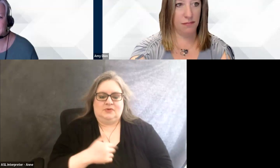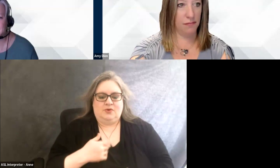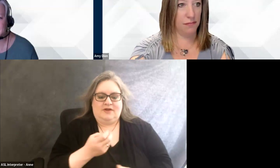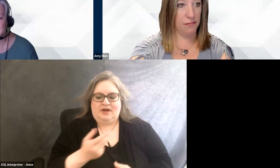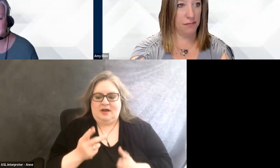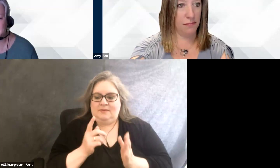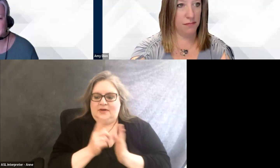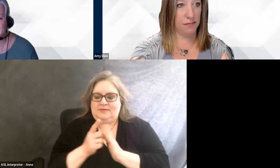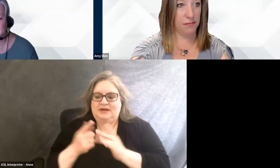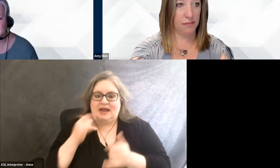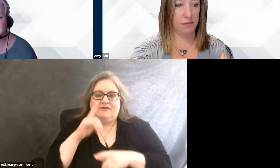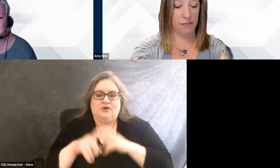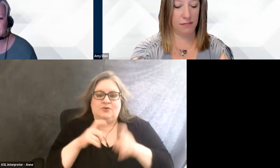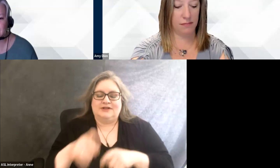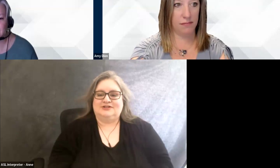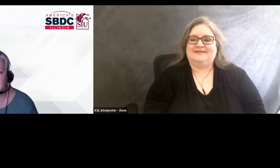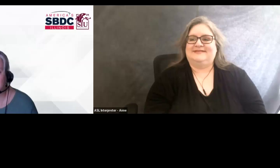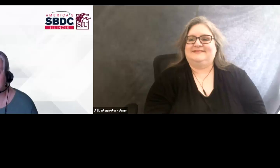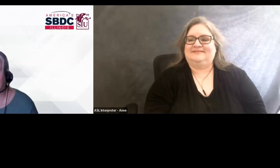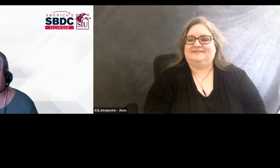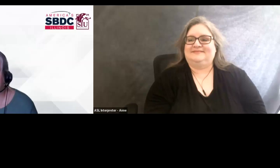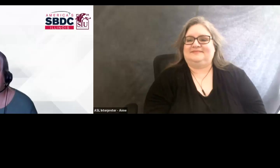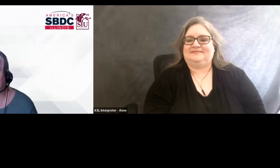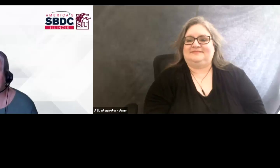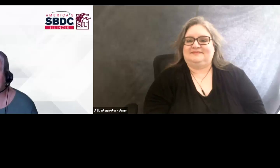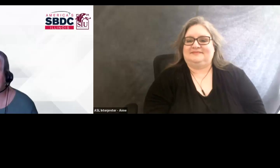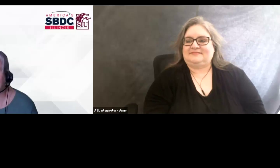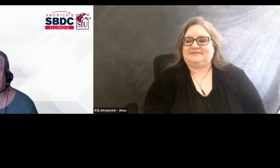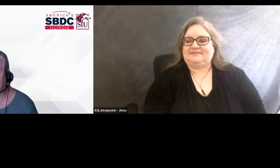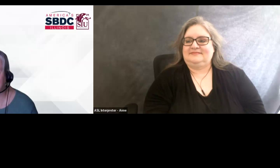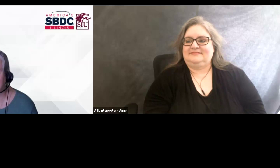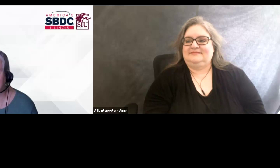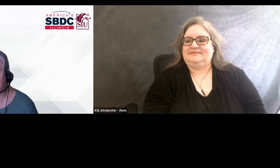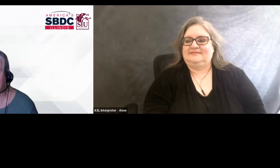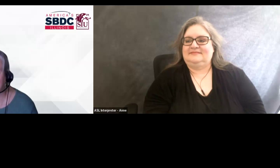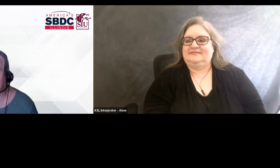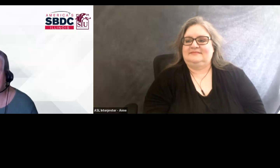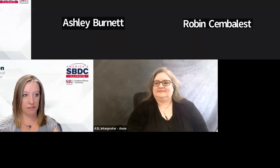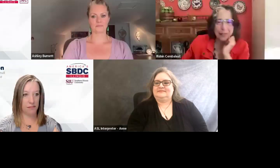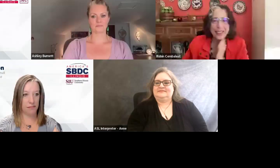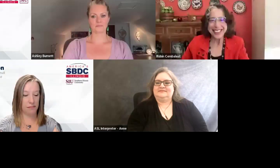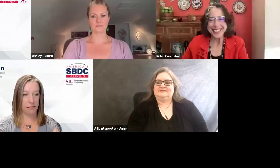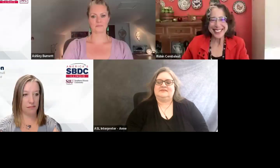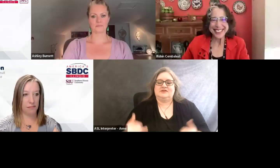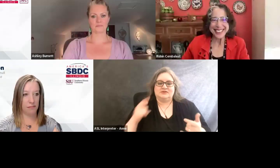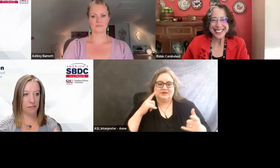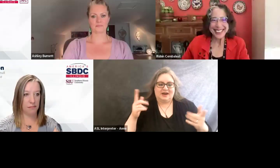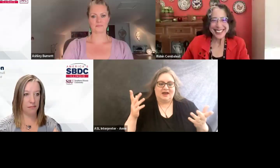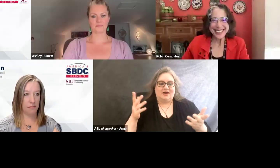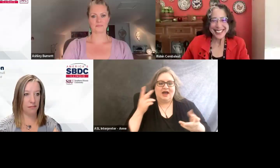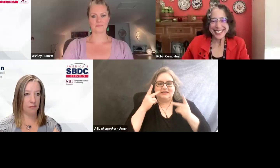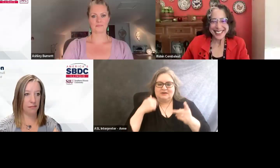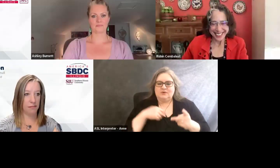minutes now to do some Q&A. So I think what I'll do is just bring all of our panelists back. I see we have a